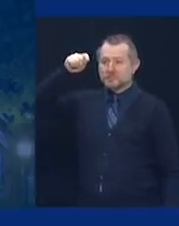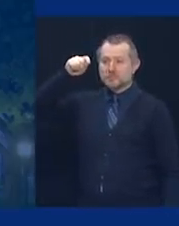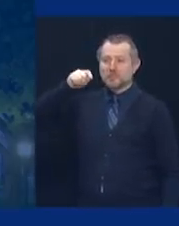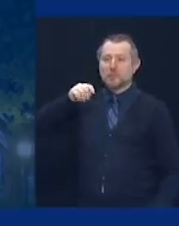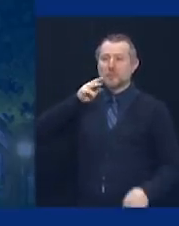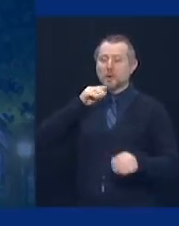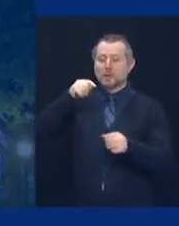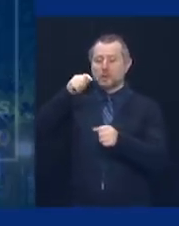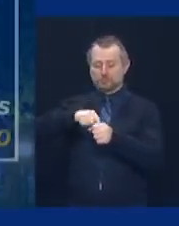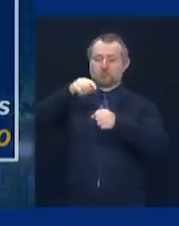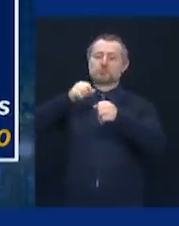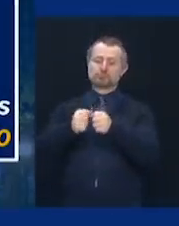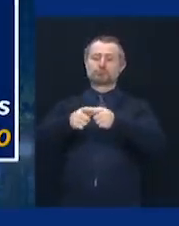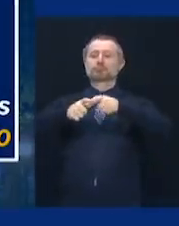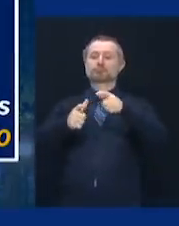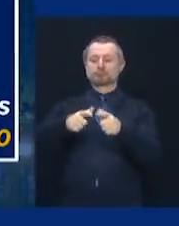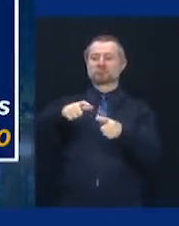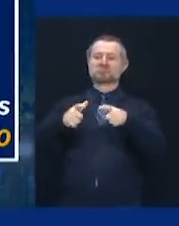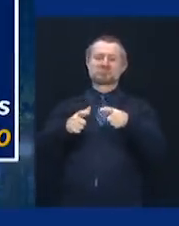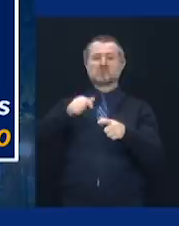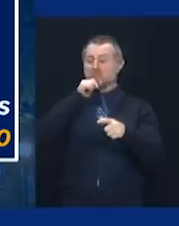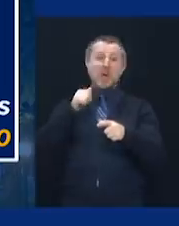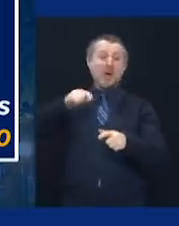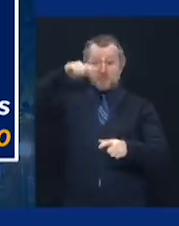So that's where we are on that.